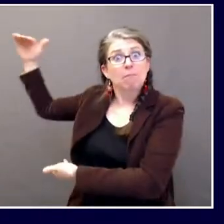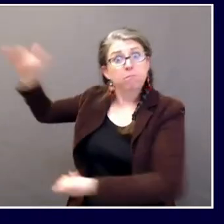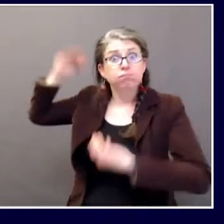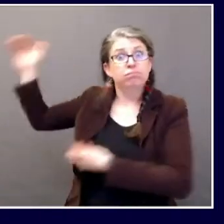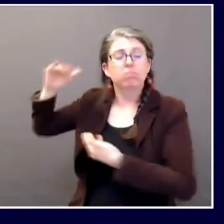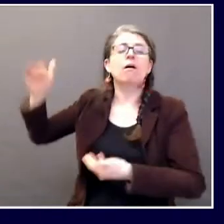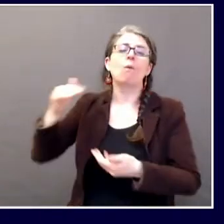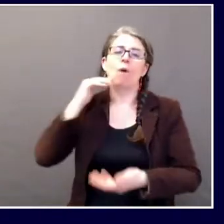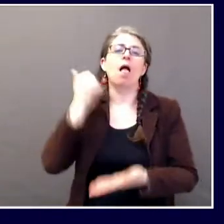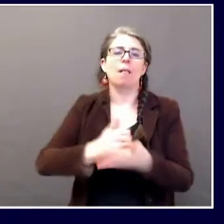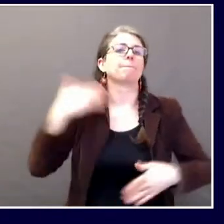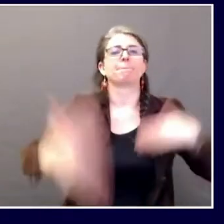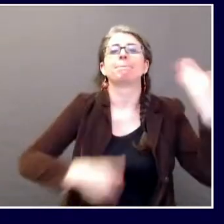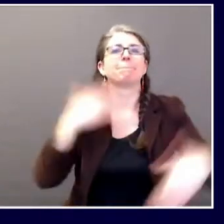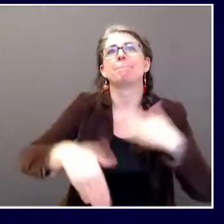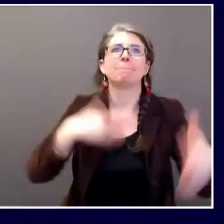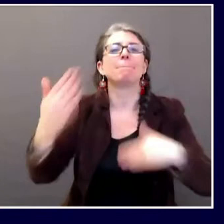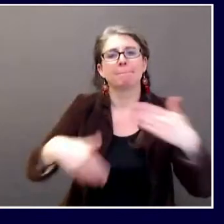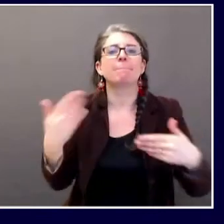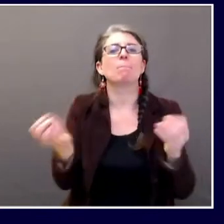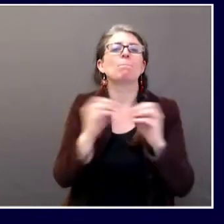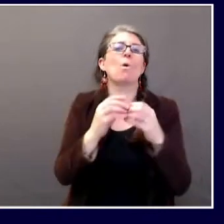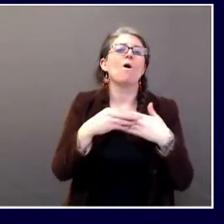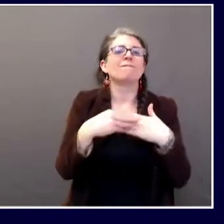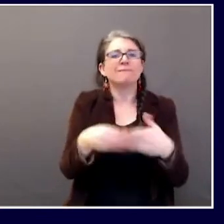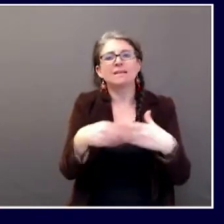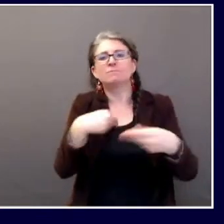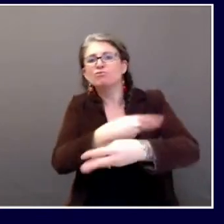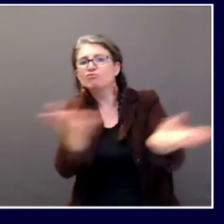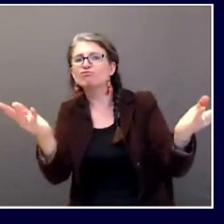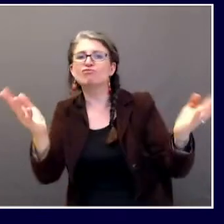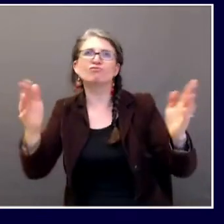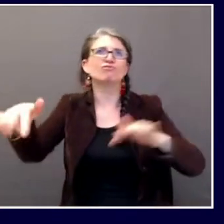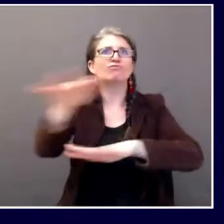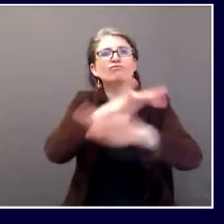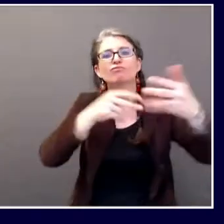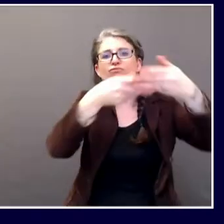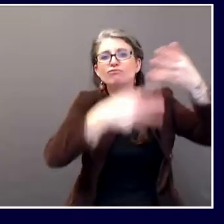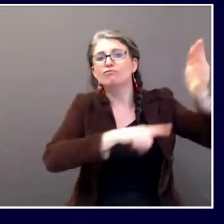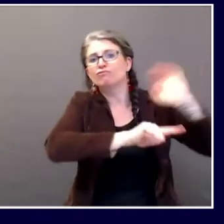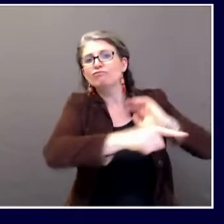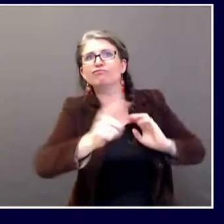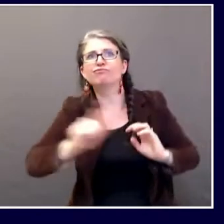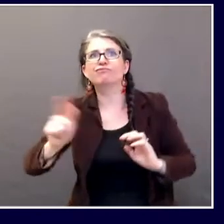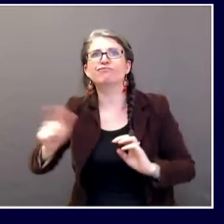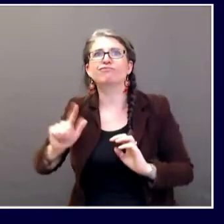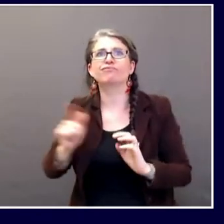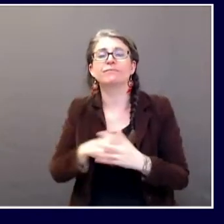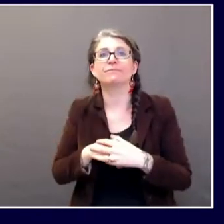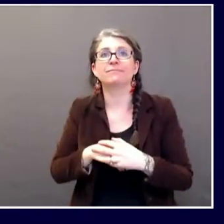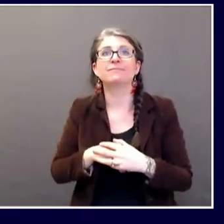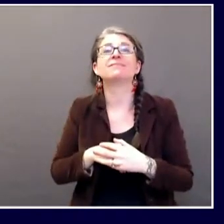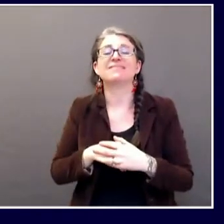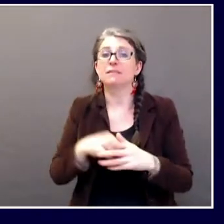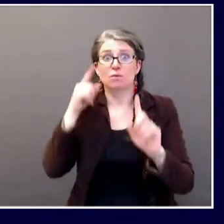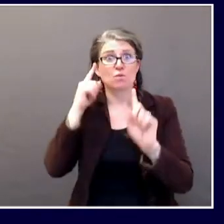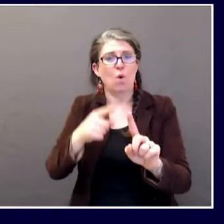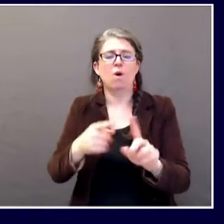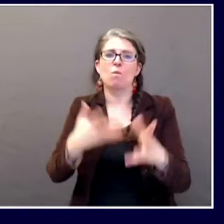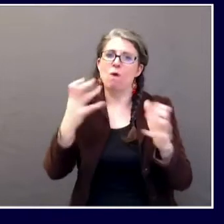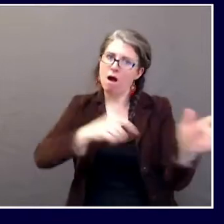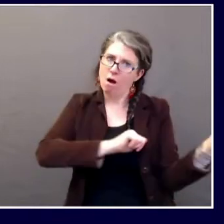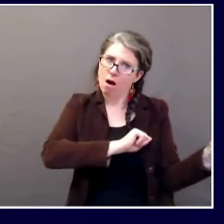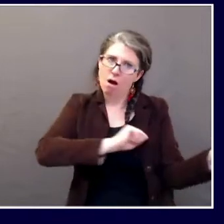are coming in, the more people that we can vaccinate week on week on week. Our goal for the most part is not to